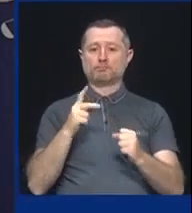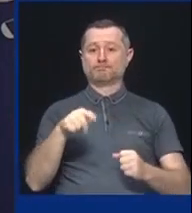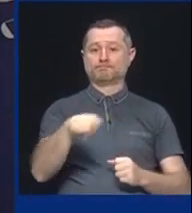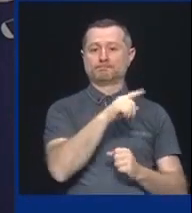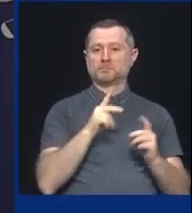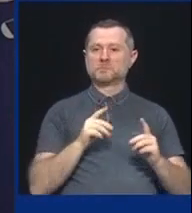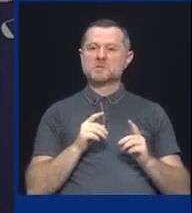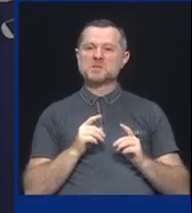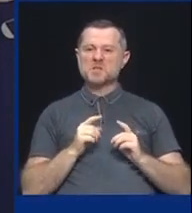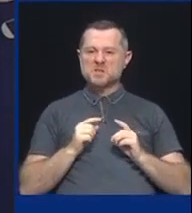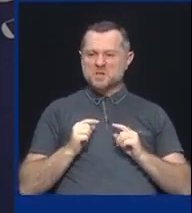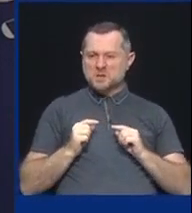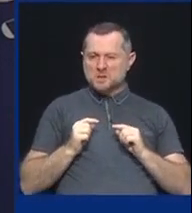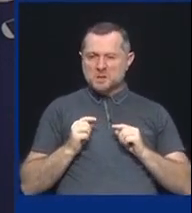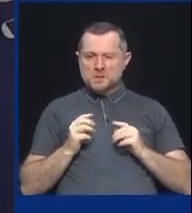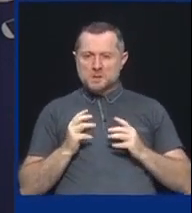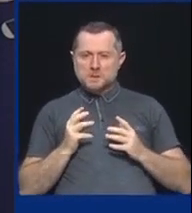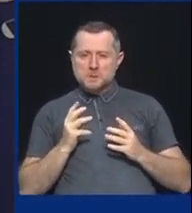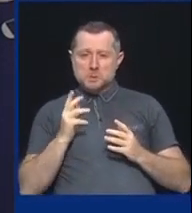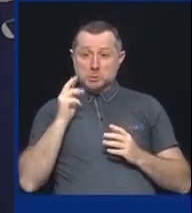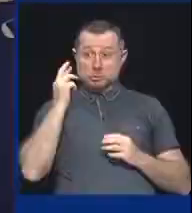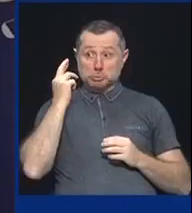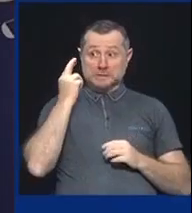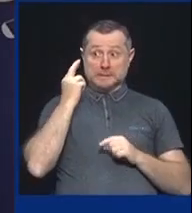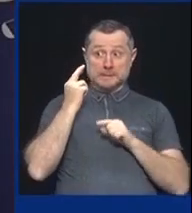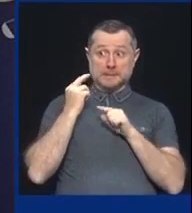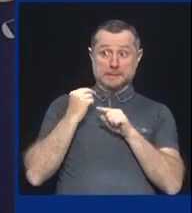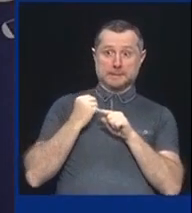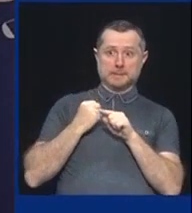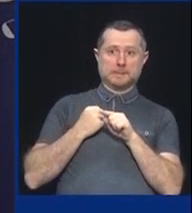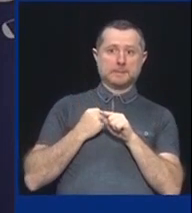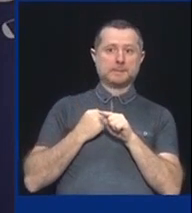Rashness has replaced reasonableness.